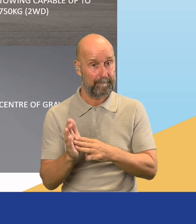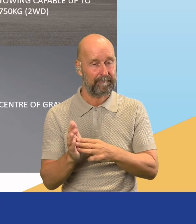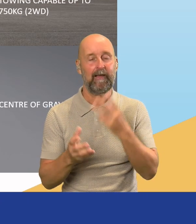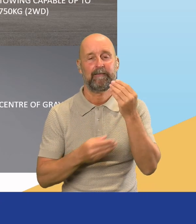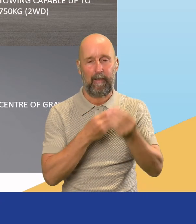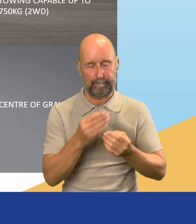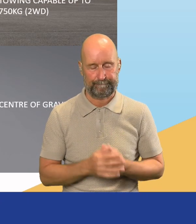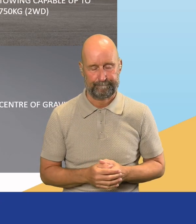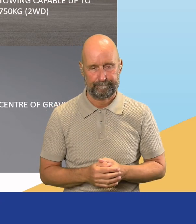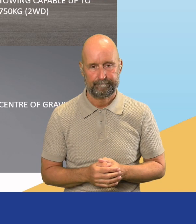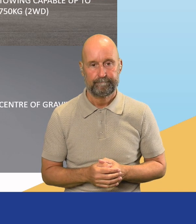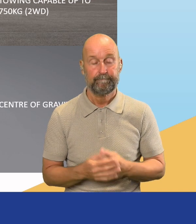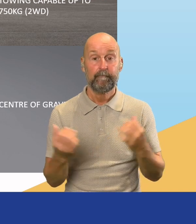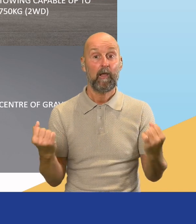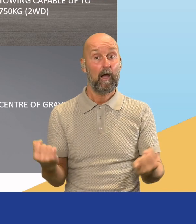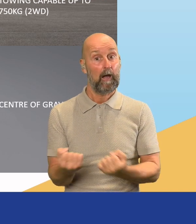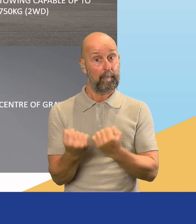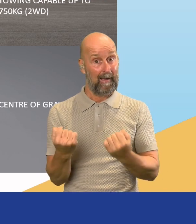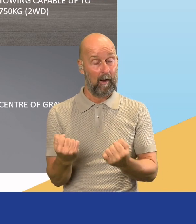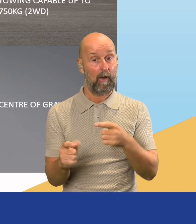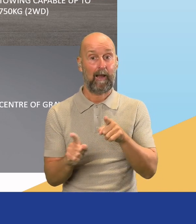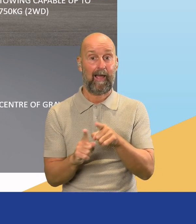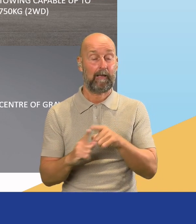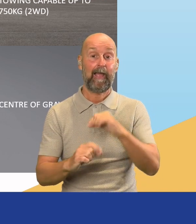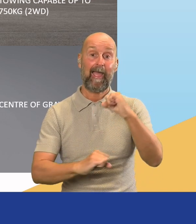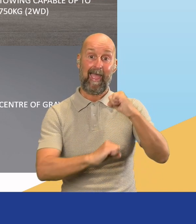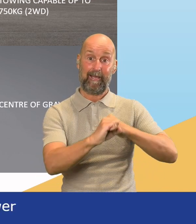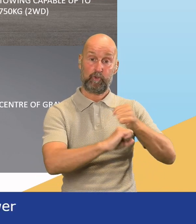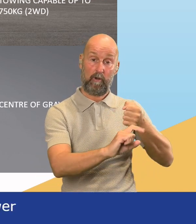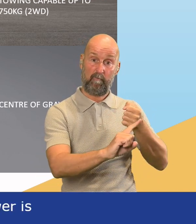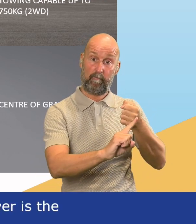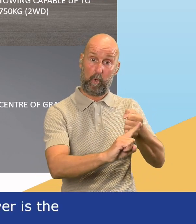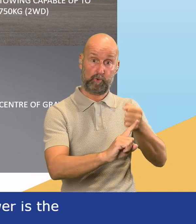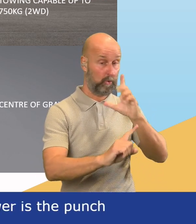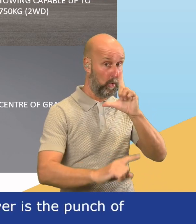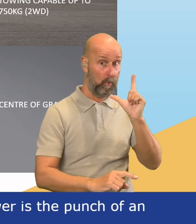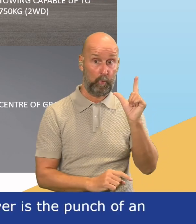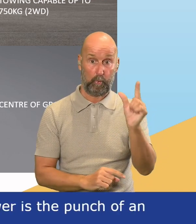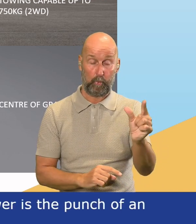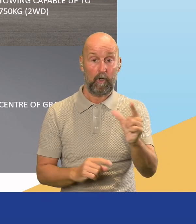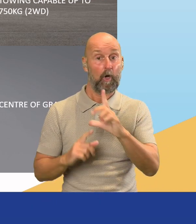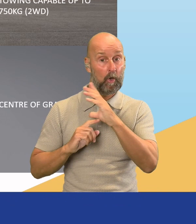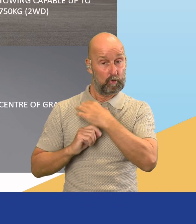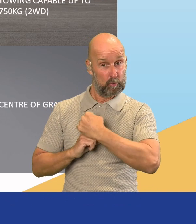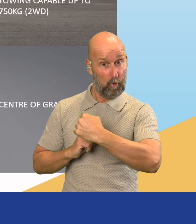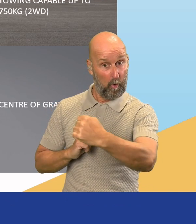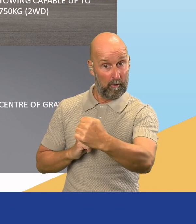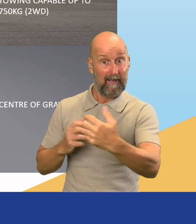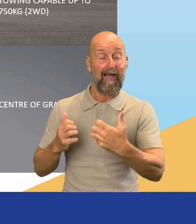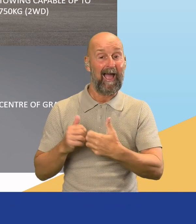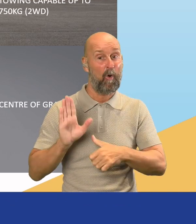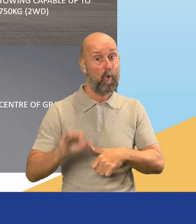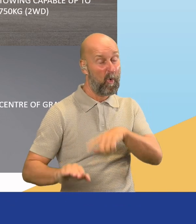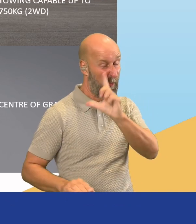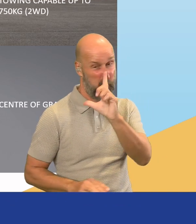if you think of power is the punch of an engine or punch of a motor, torque, that's how quickly you can deliver that